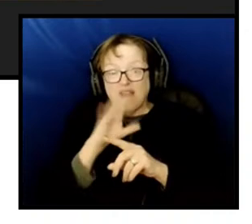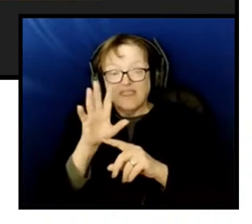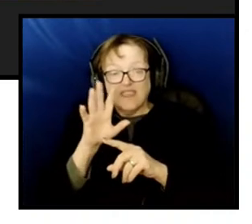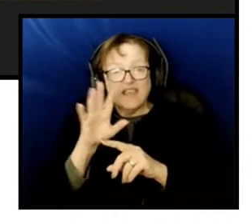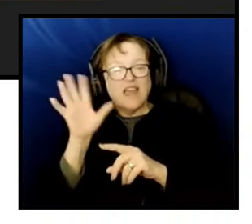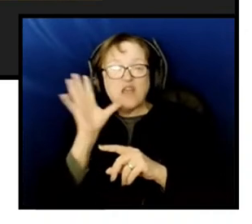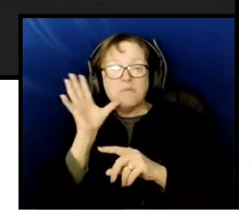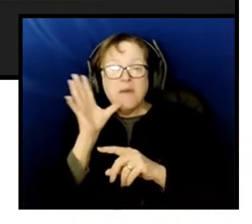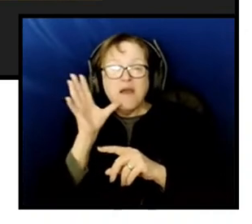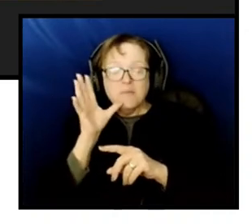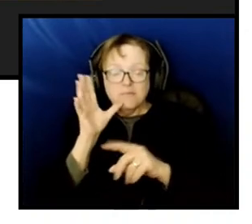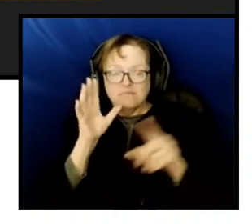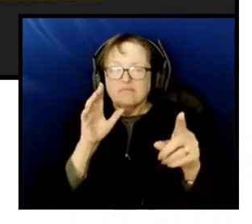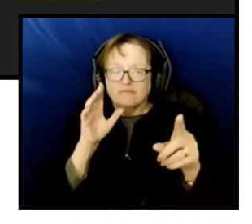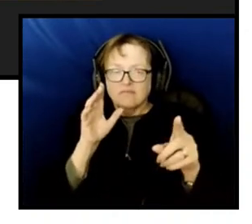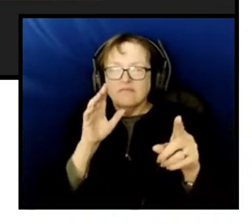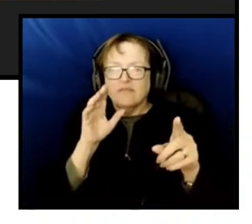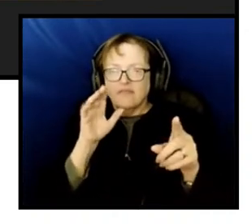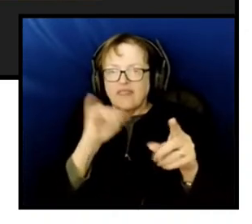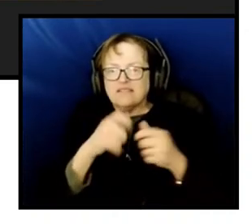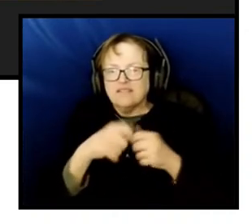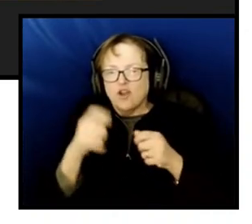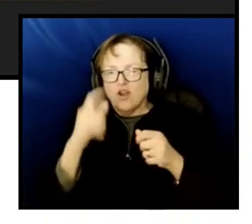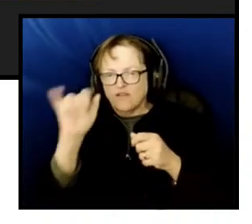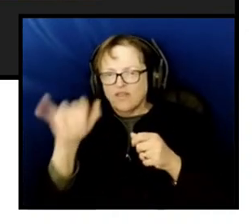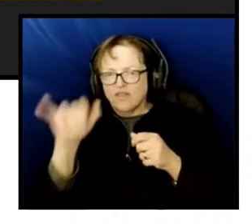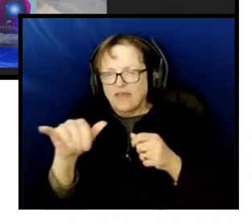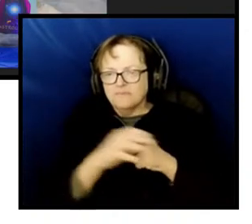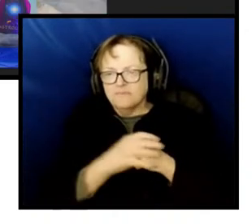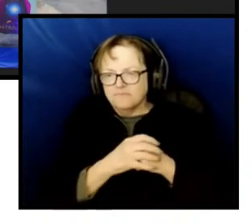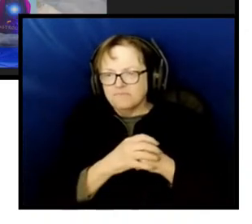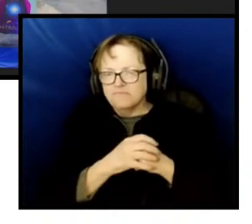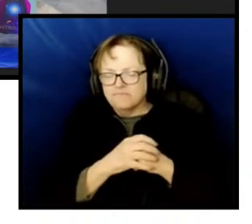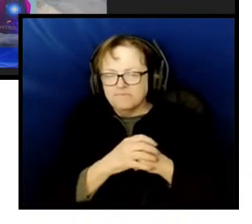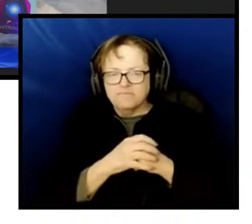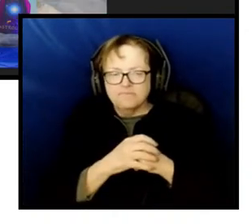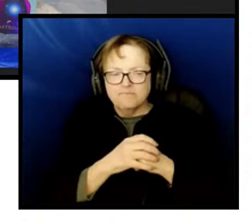this is very much the card for it. Can I have the next slide?